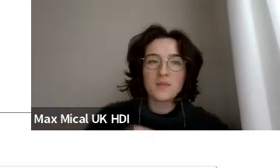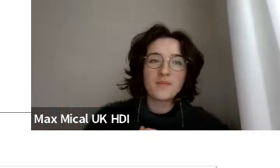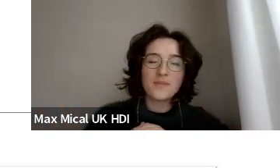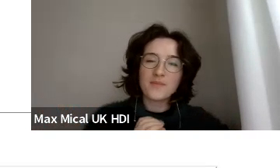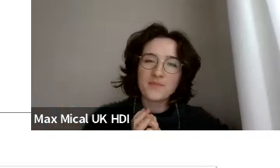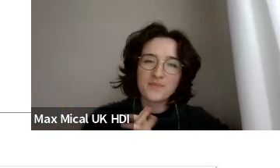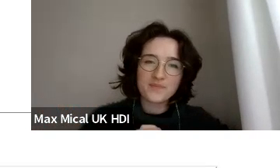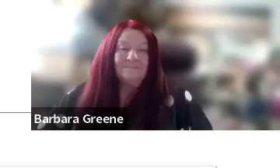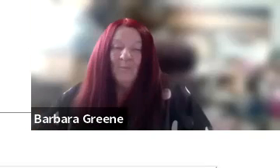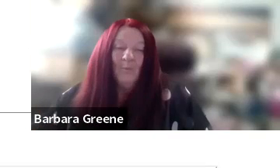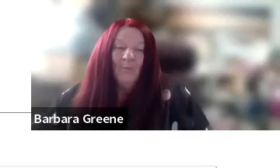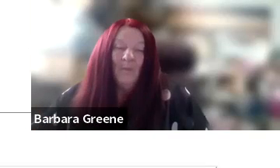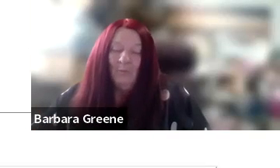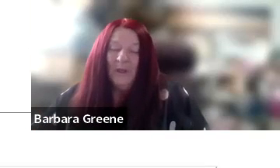Barb?